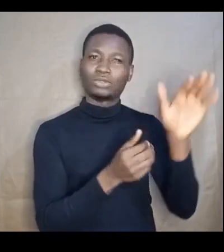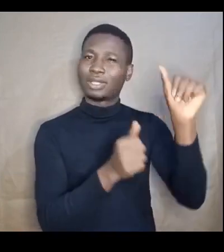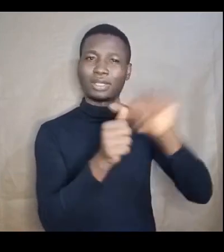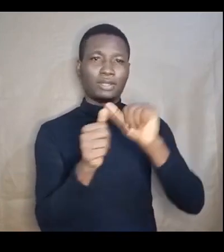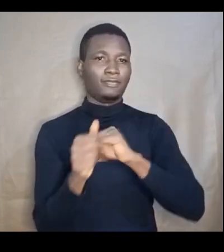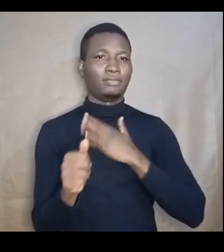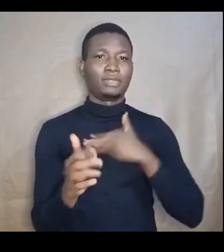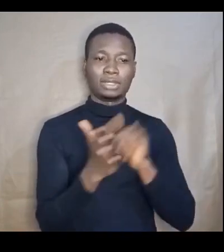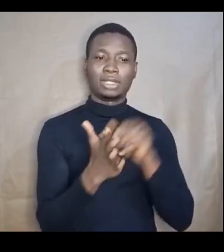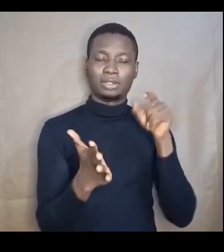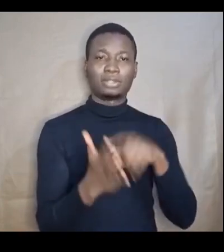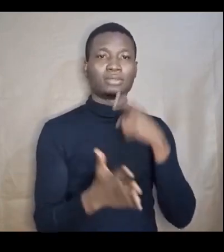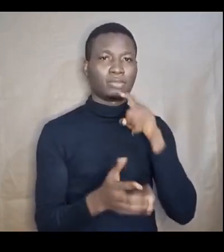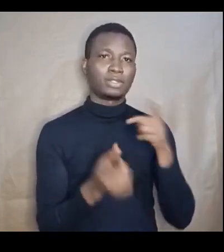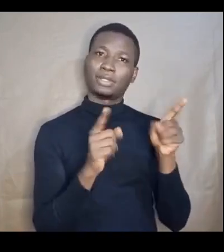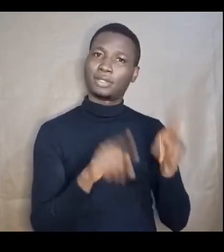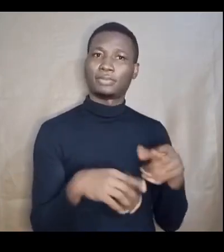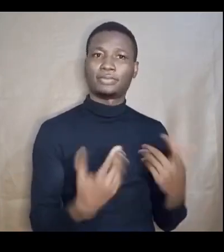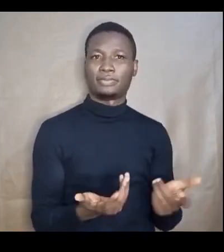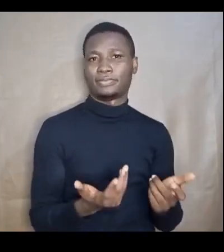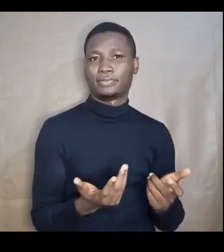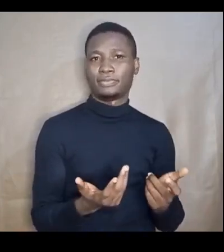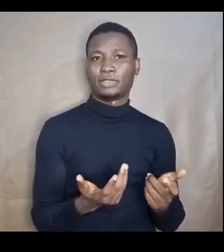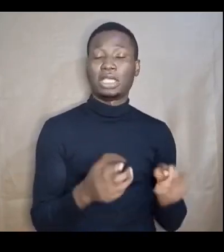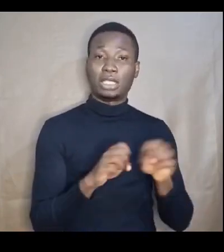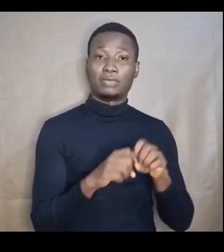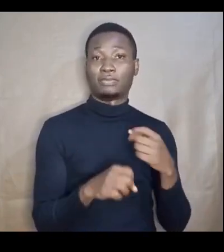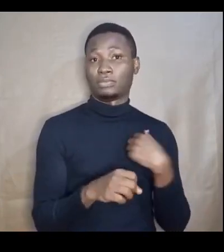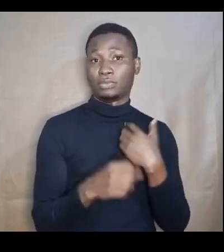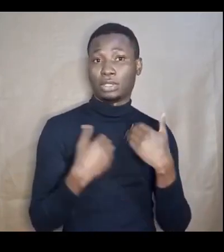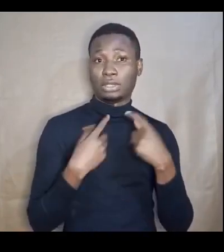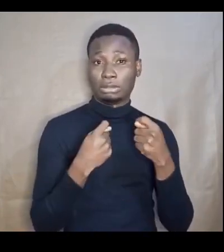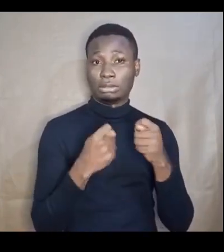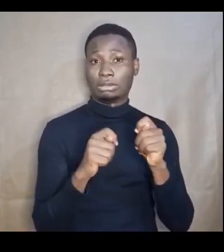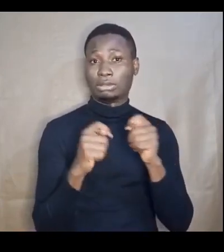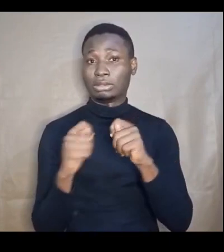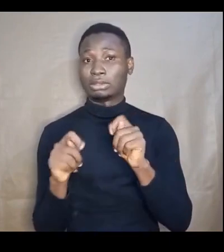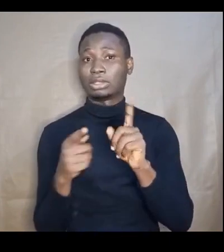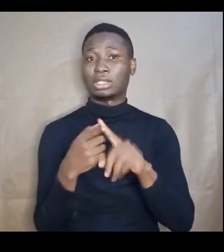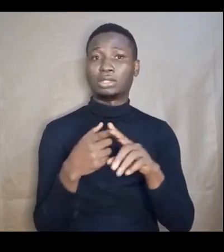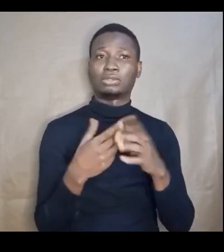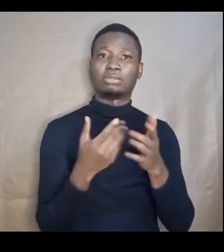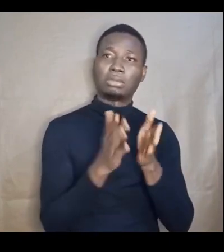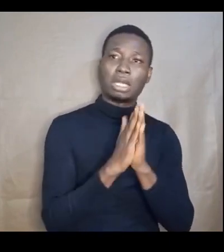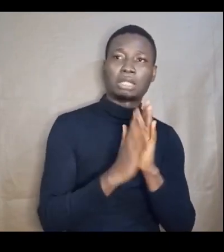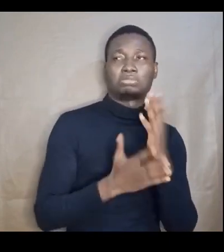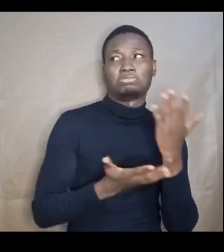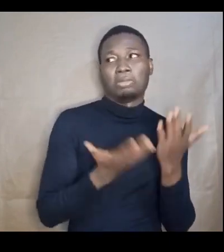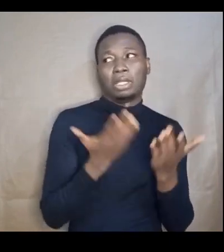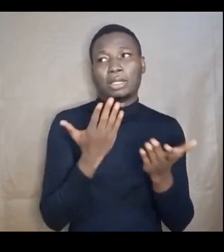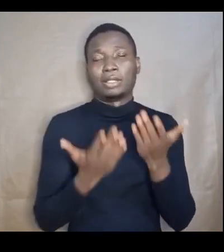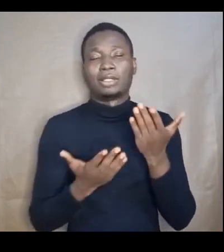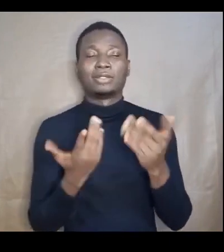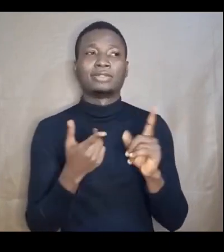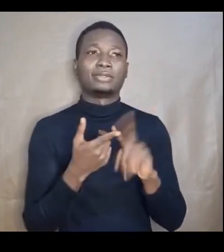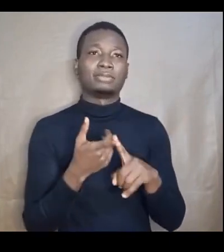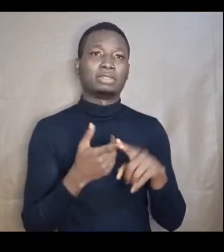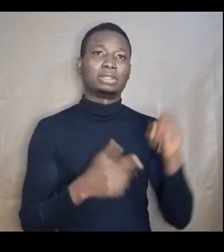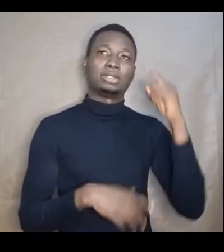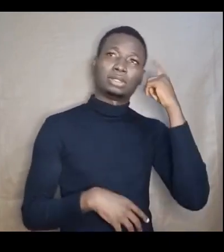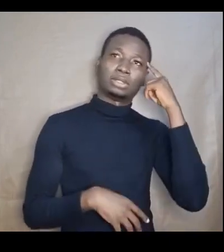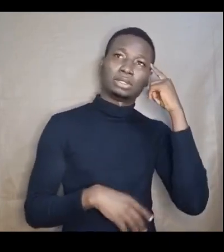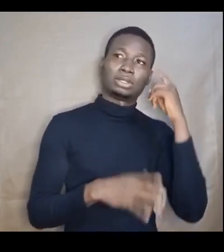would happen. He himself had tried to want to ask, okay, probably, Bobby talk to our